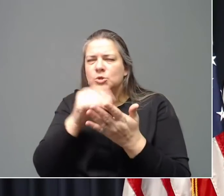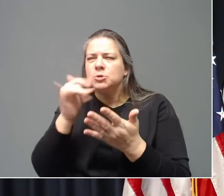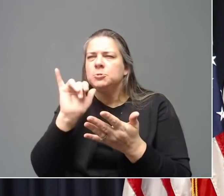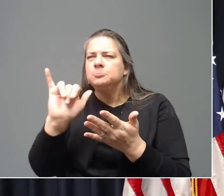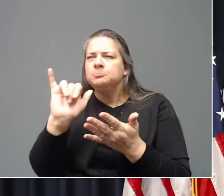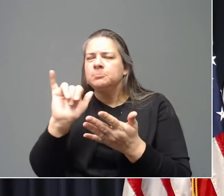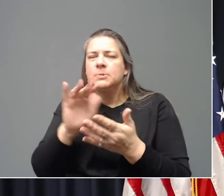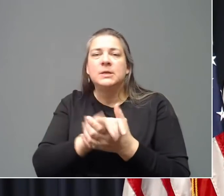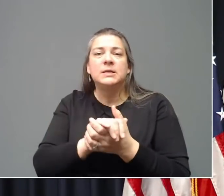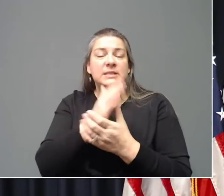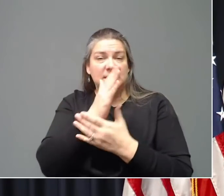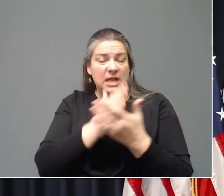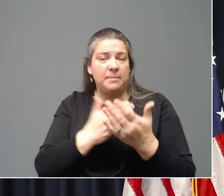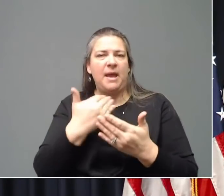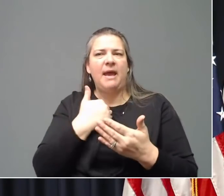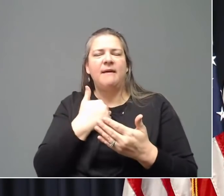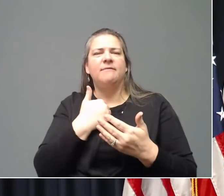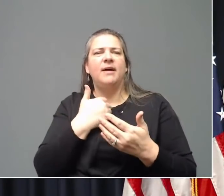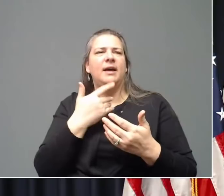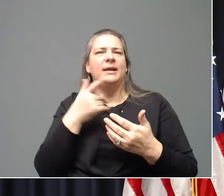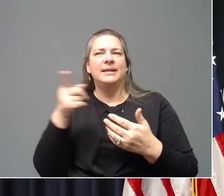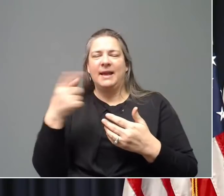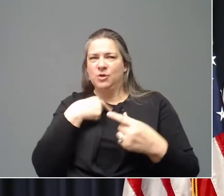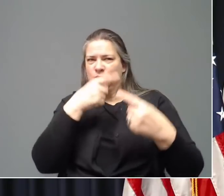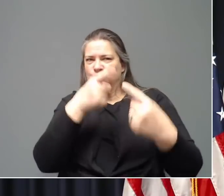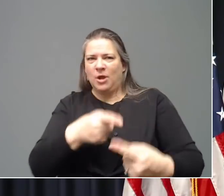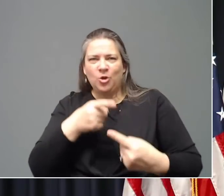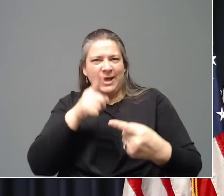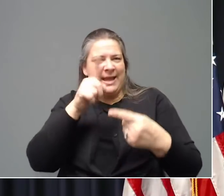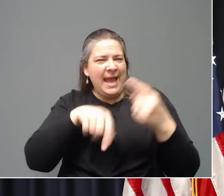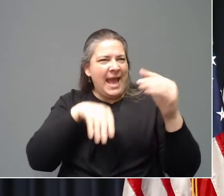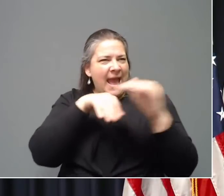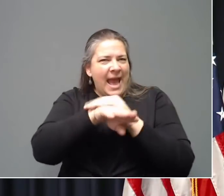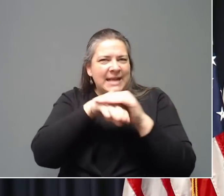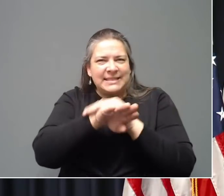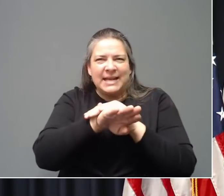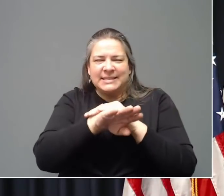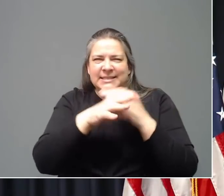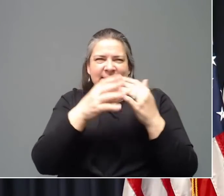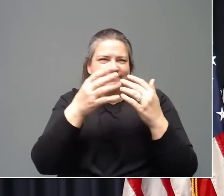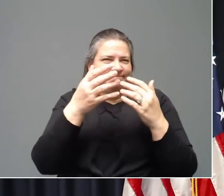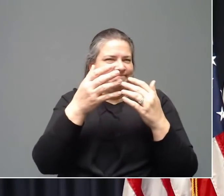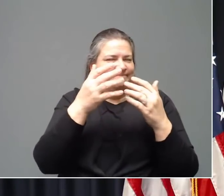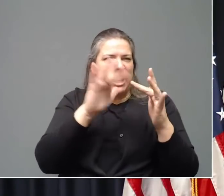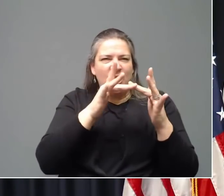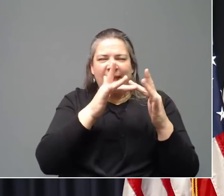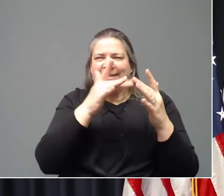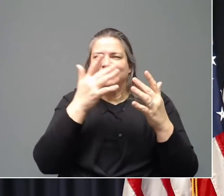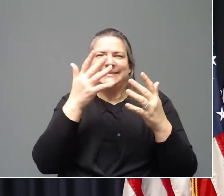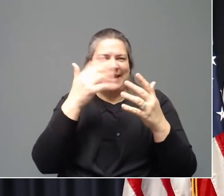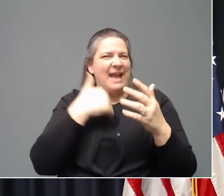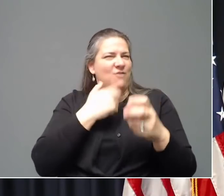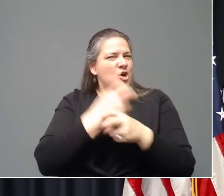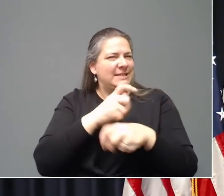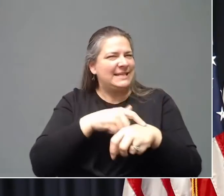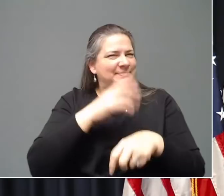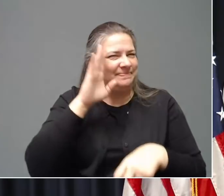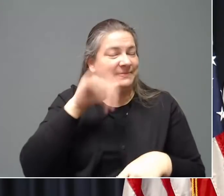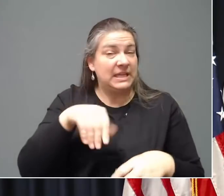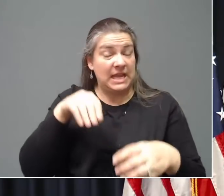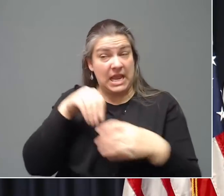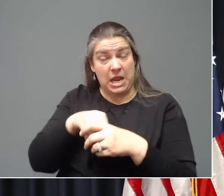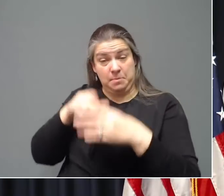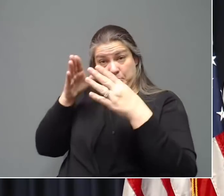some of that can be difficult. About in-person services, we were providing them. We almost had our